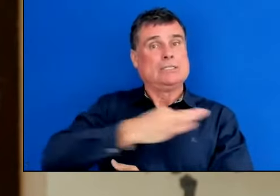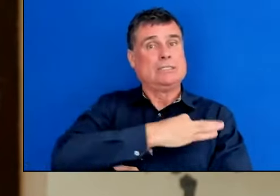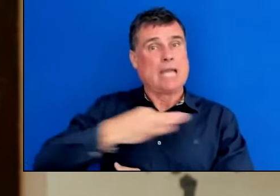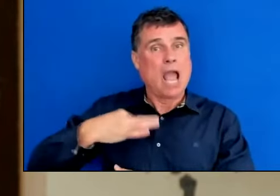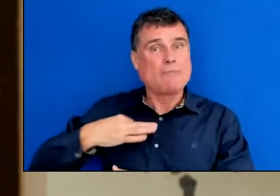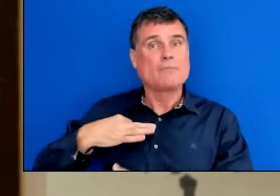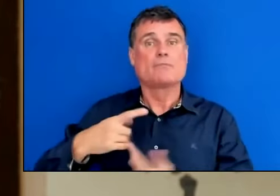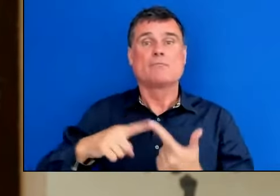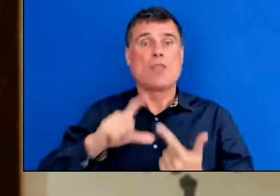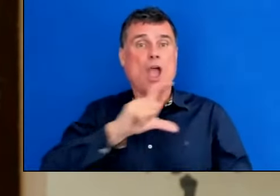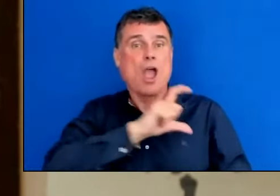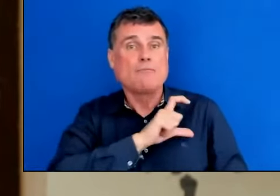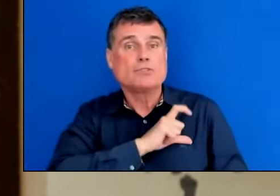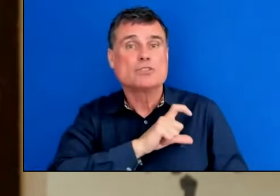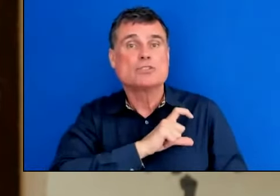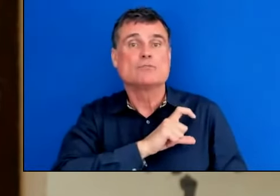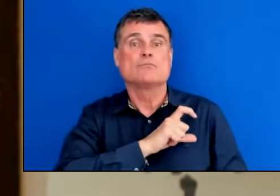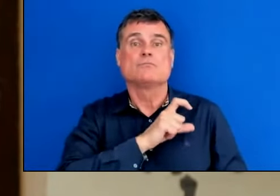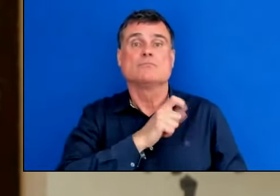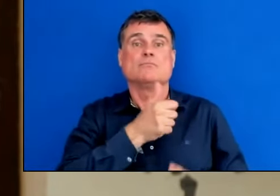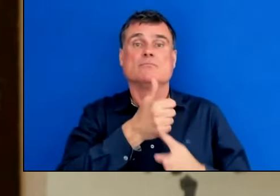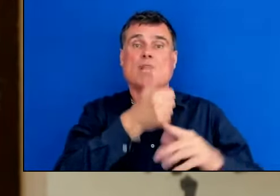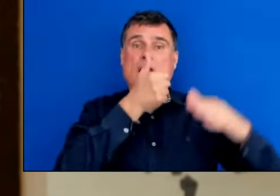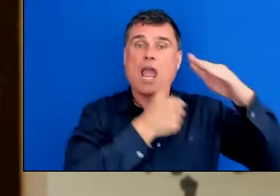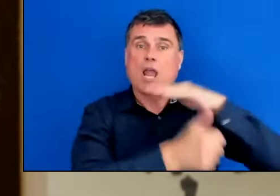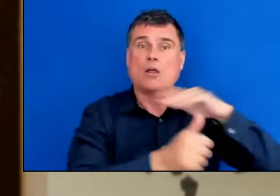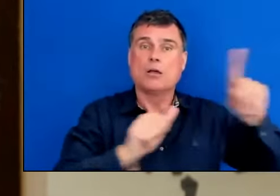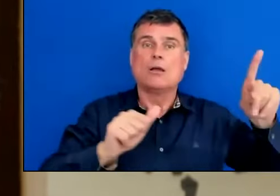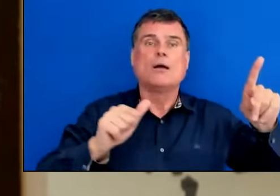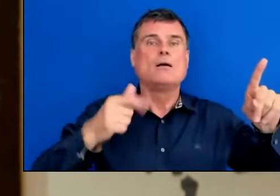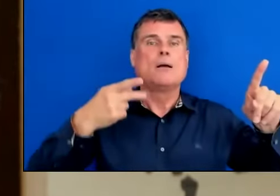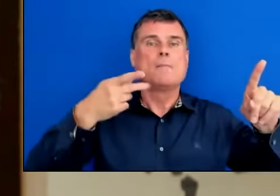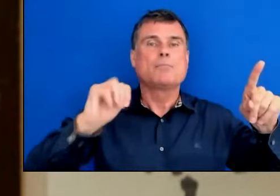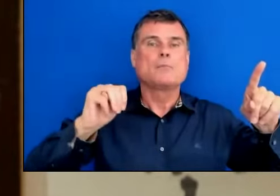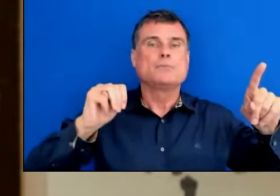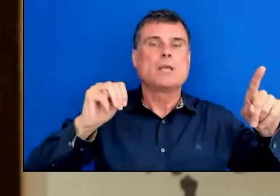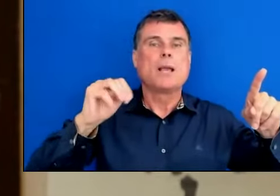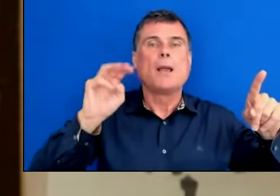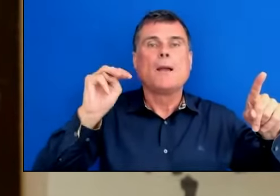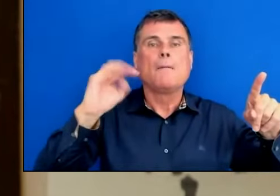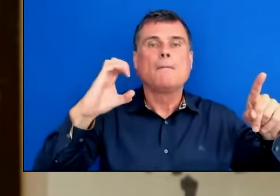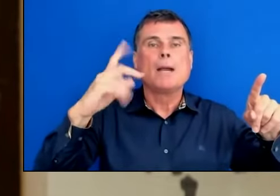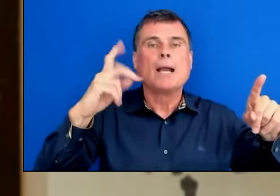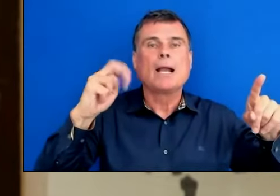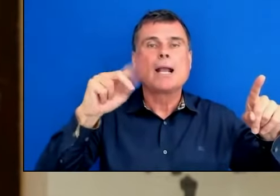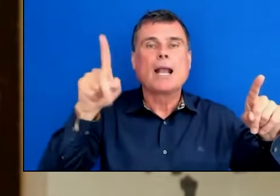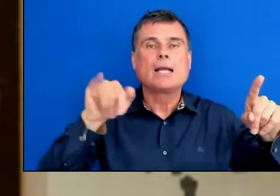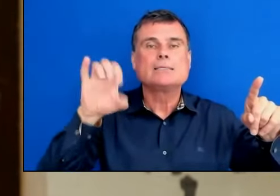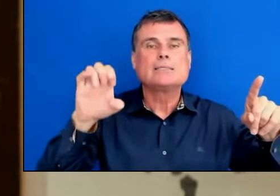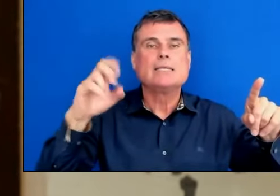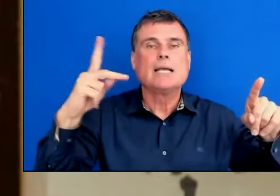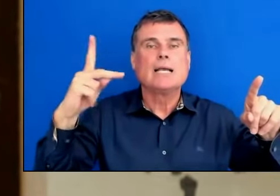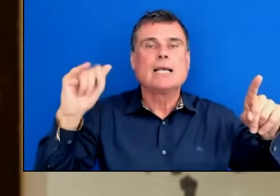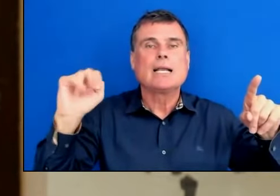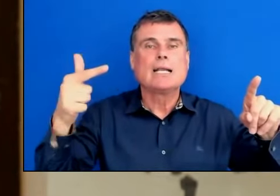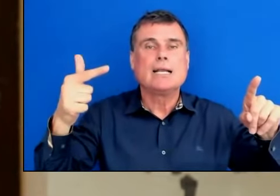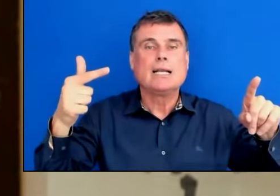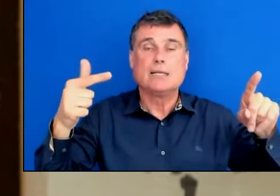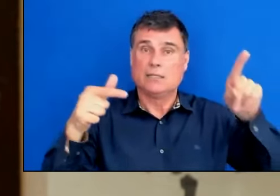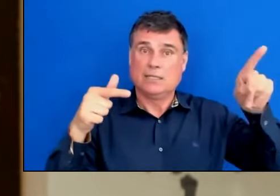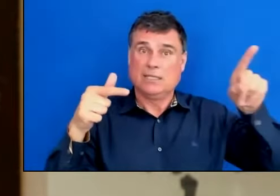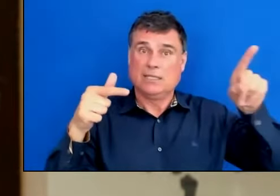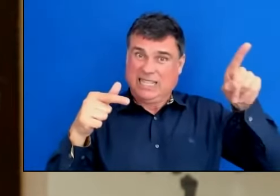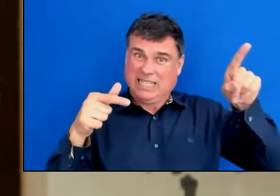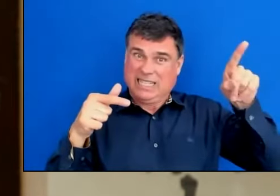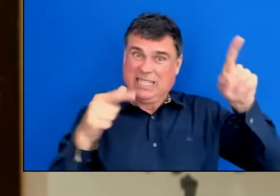staff officer of Prime Minister Mackenzie King. In his book, Soldiers and